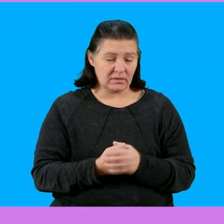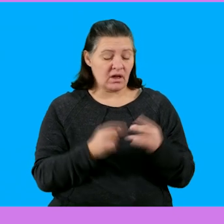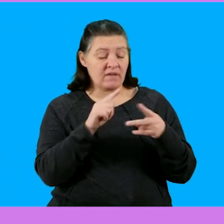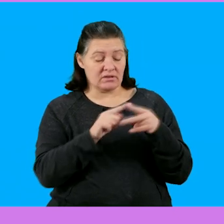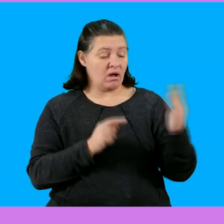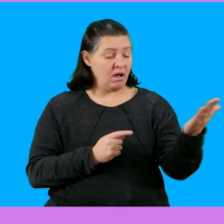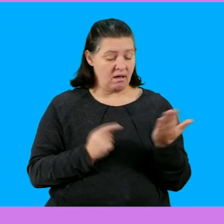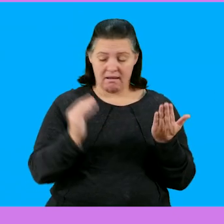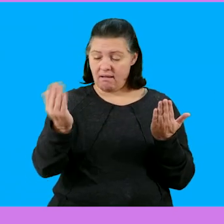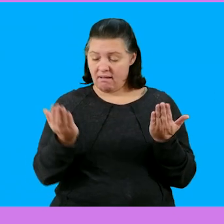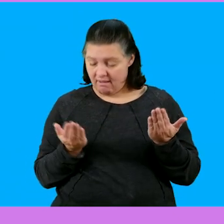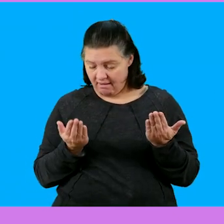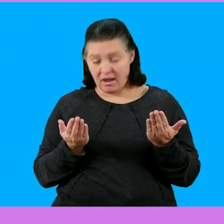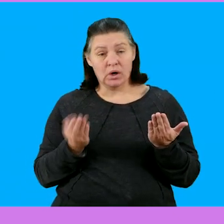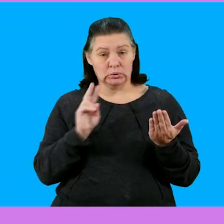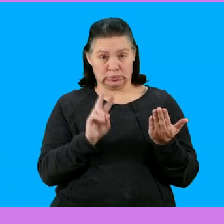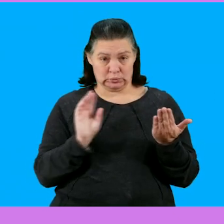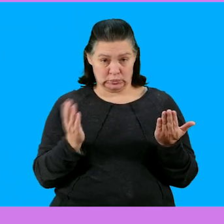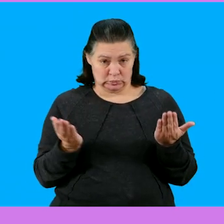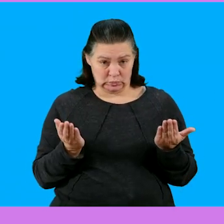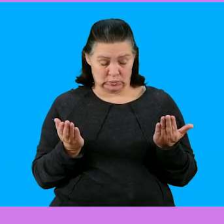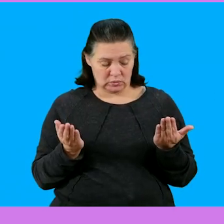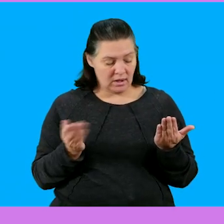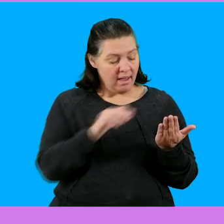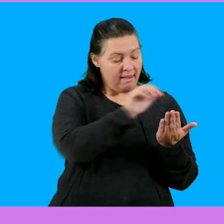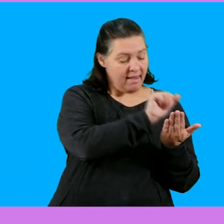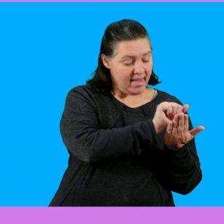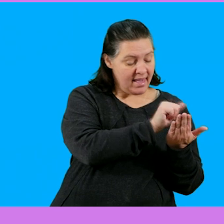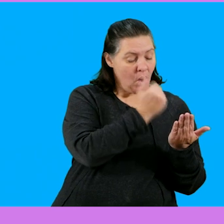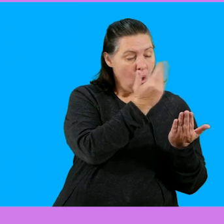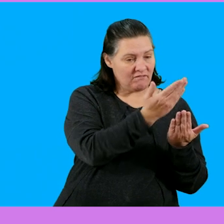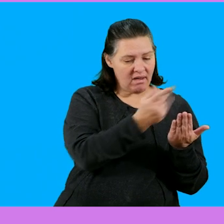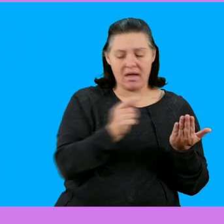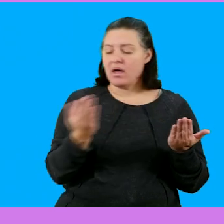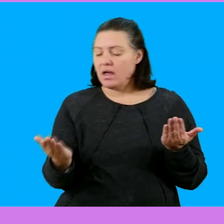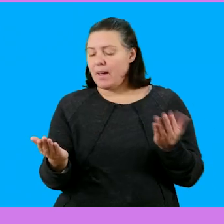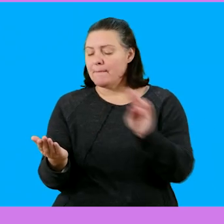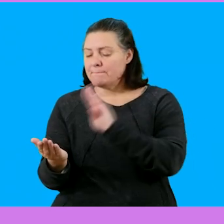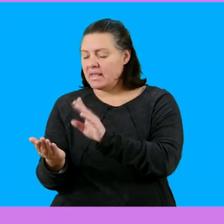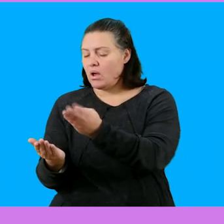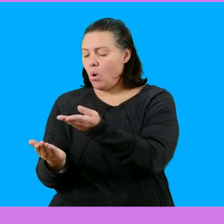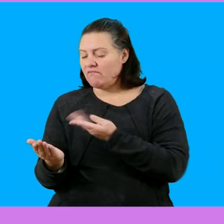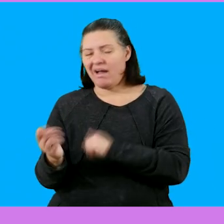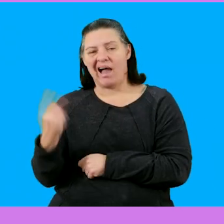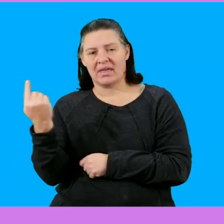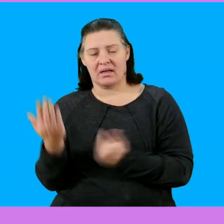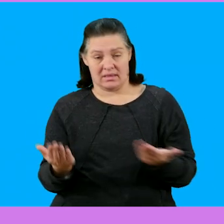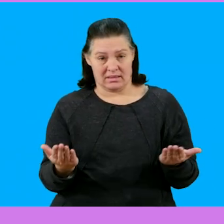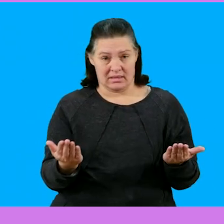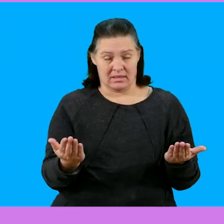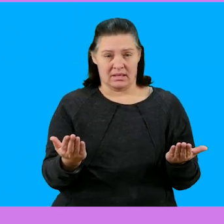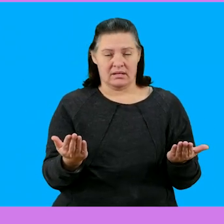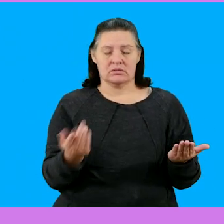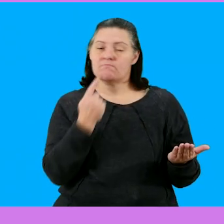2 institutions, 2 offers available to Tapelo. Institution A is offering one thing, Institution B is offering something